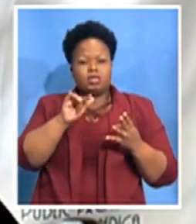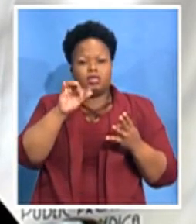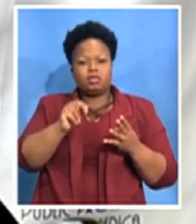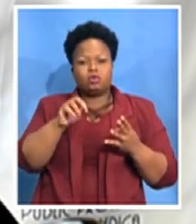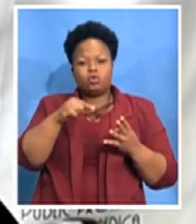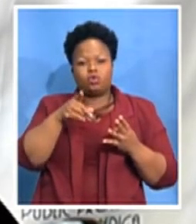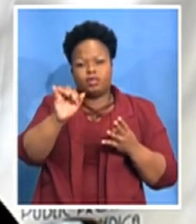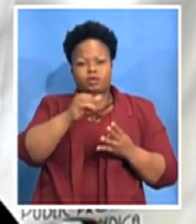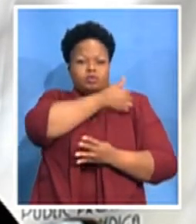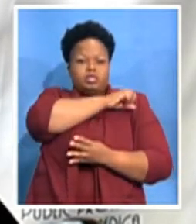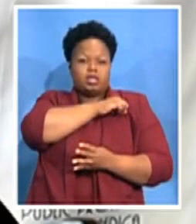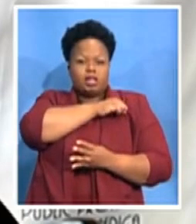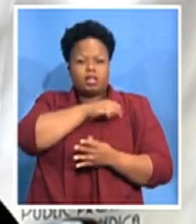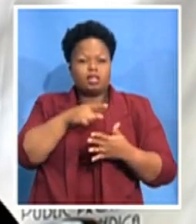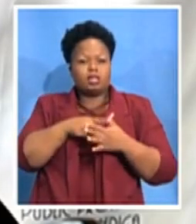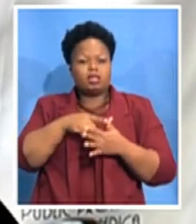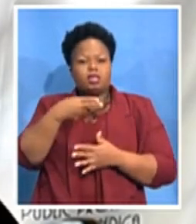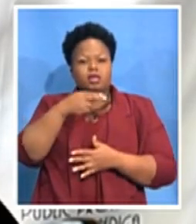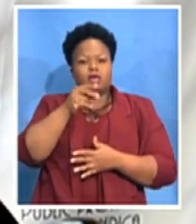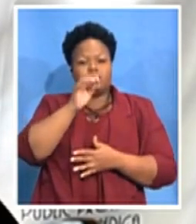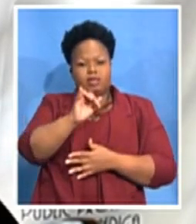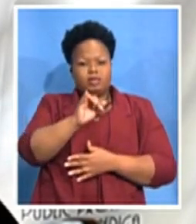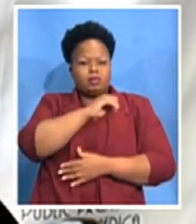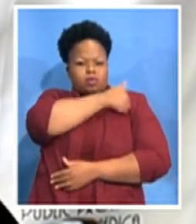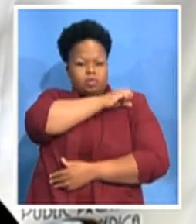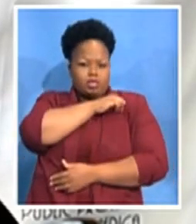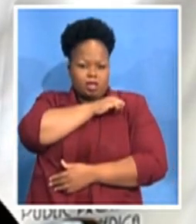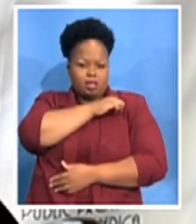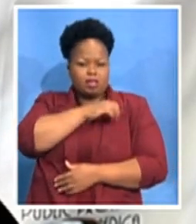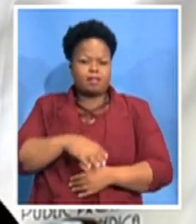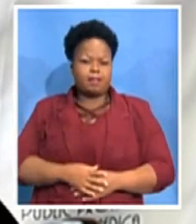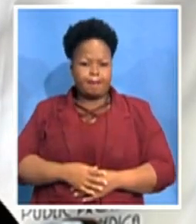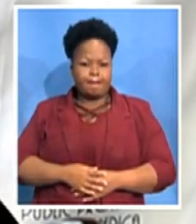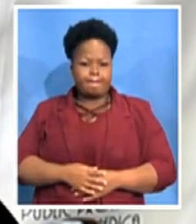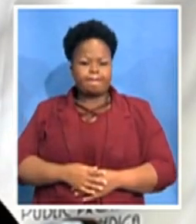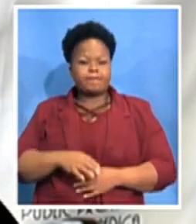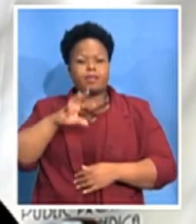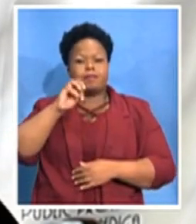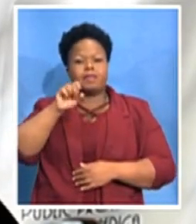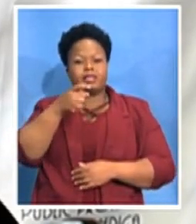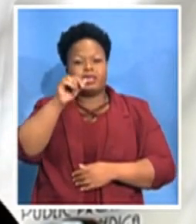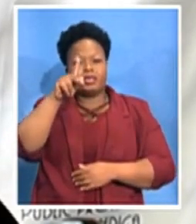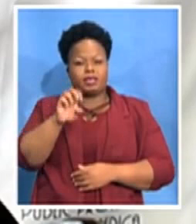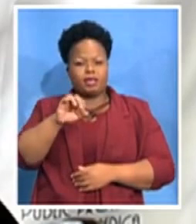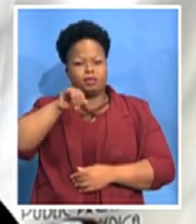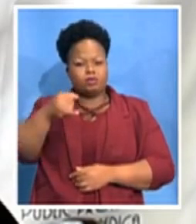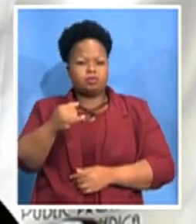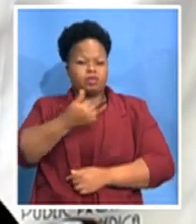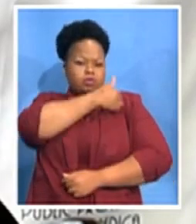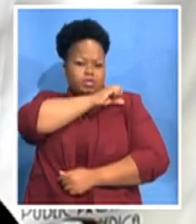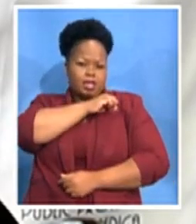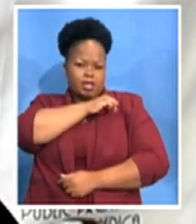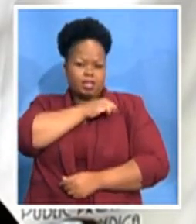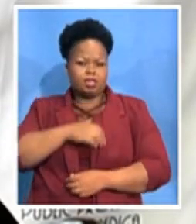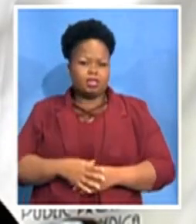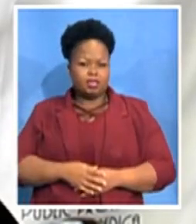Chris Hani Baragwanath Academic Hospital, Charlotte Maxeke Johannesburg Academic Hospital. In Mpumalanga, we went